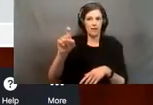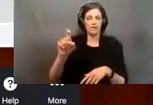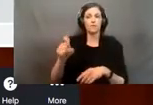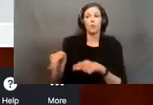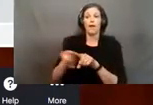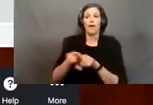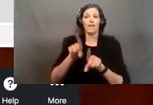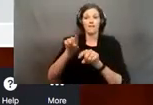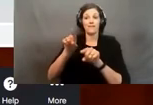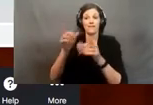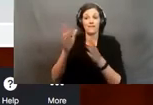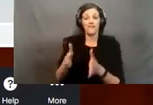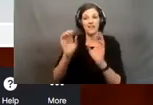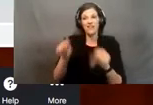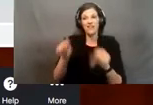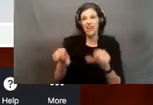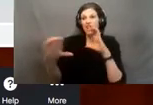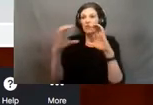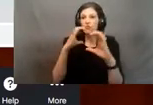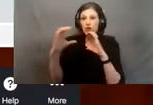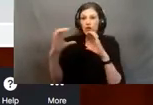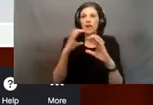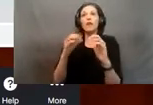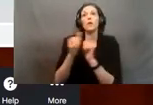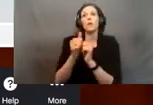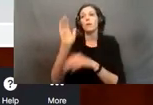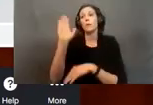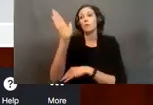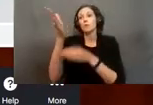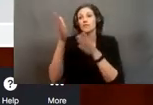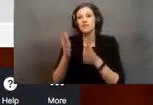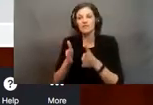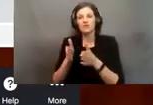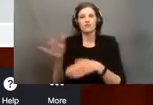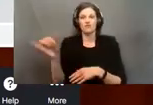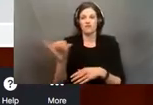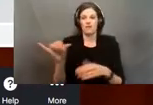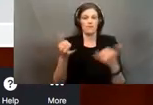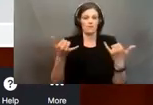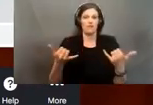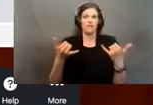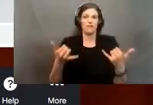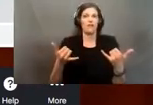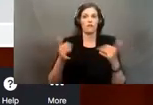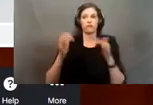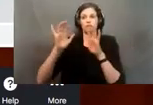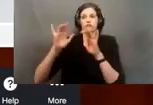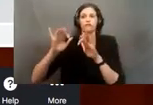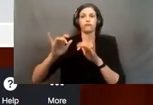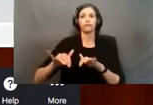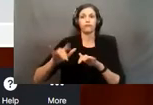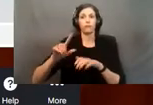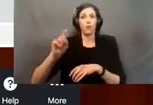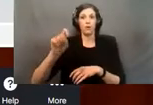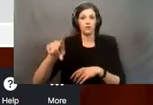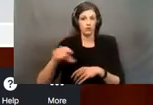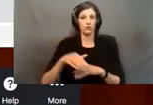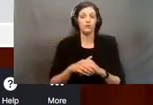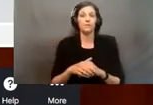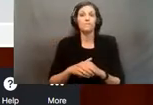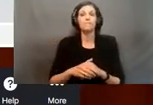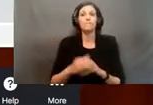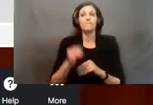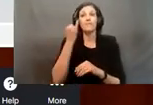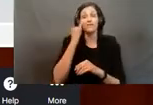still continue to communicate with the presenters just as you are now by texting your question. If you click on the